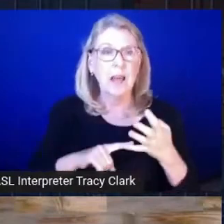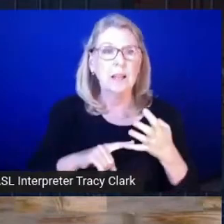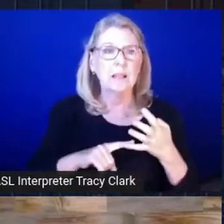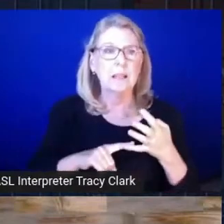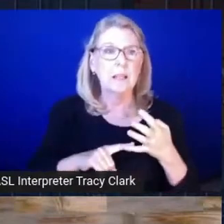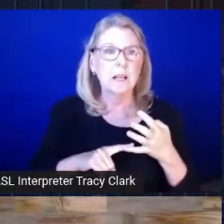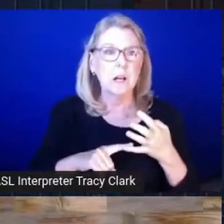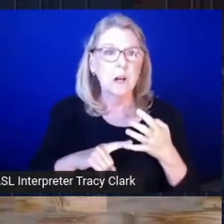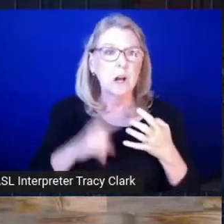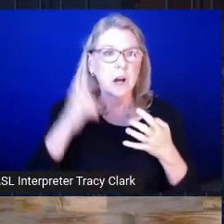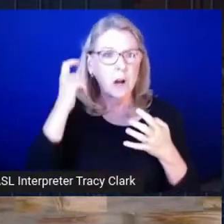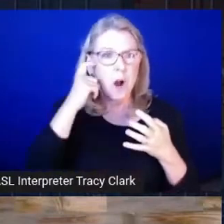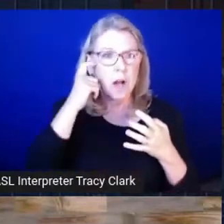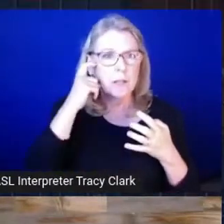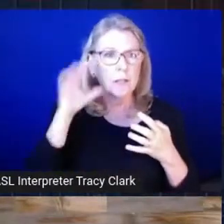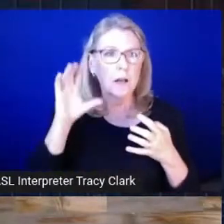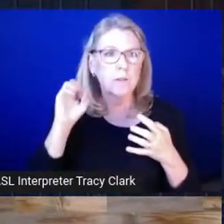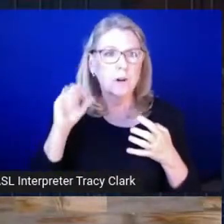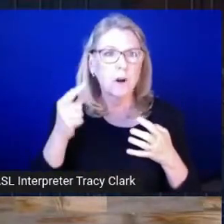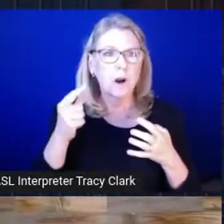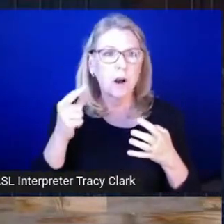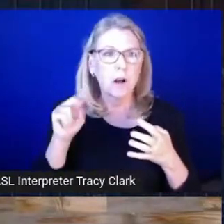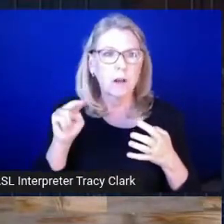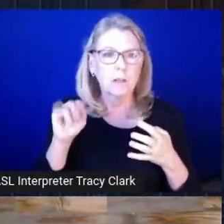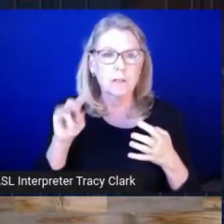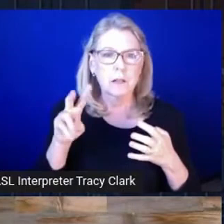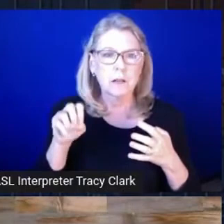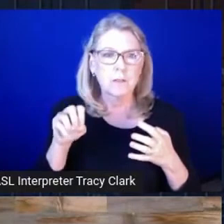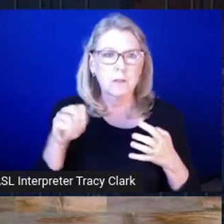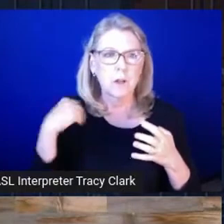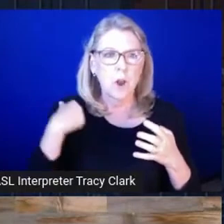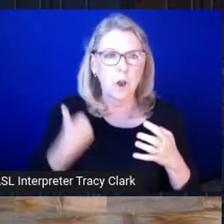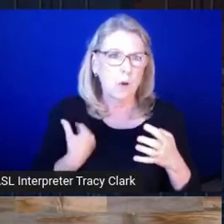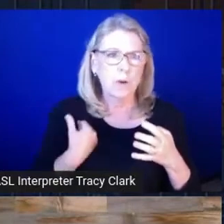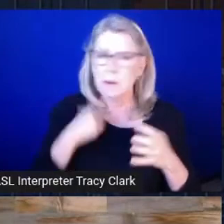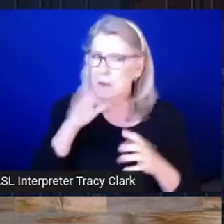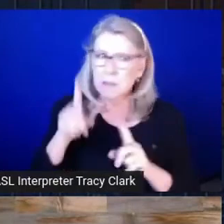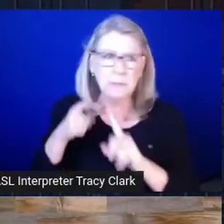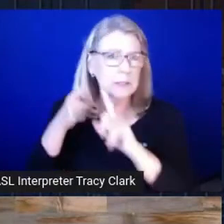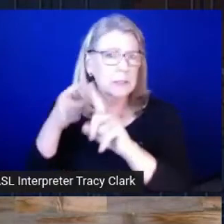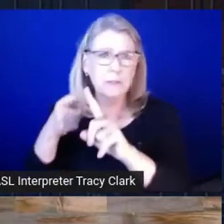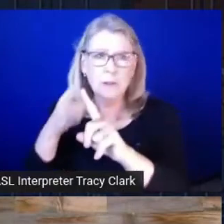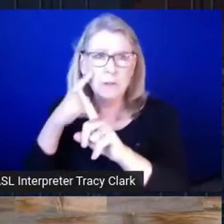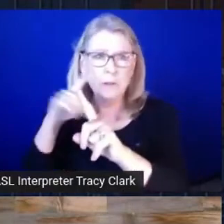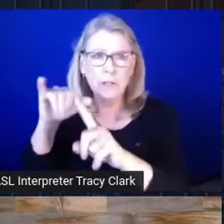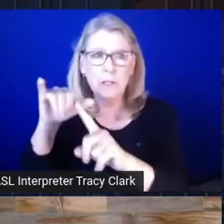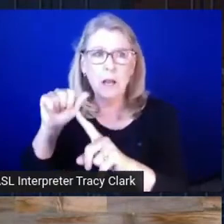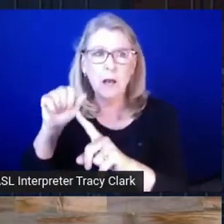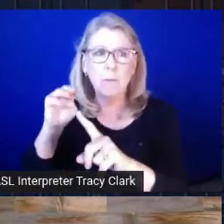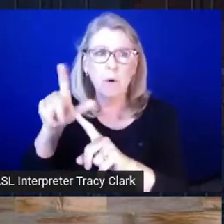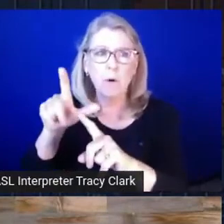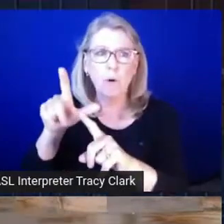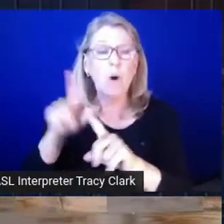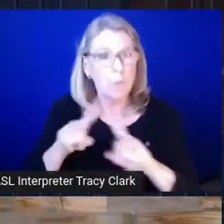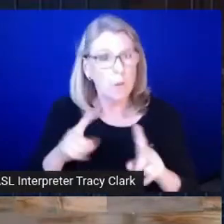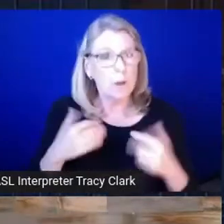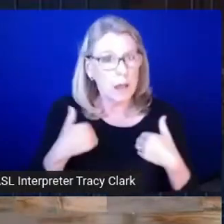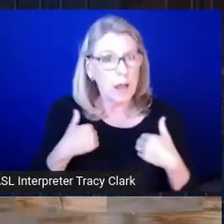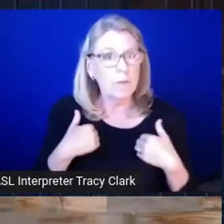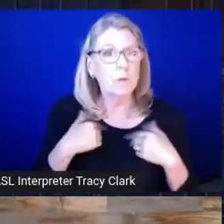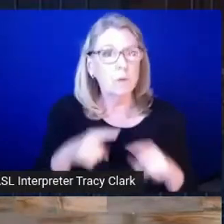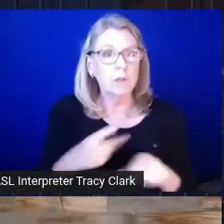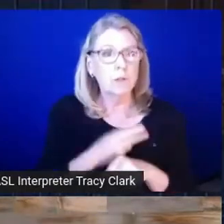is not strictly specific to YAML, we can also encounter it when we're using code. But with code, we can actually